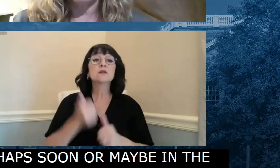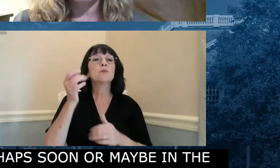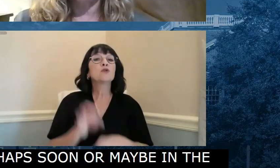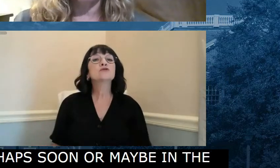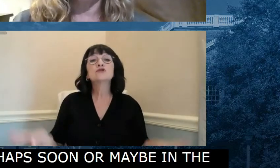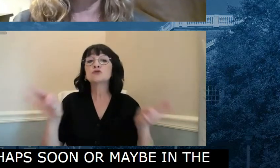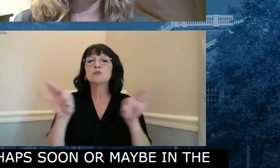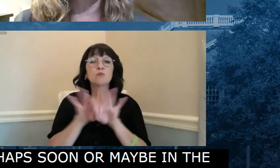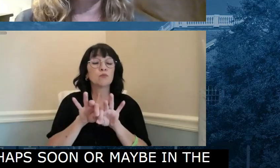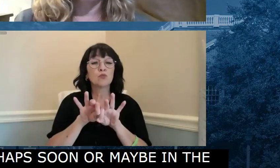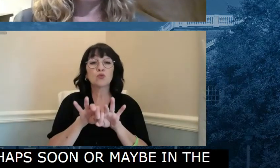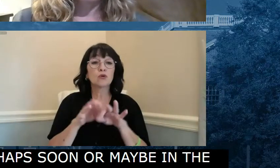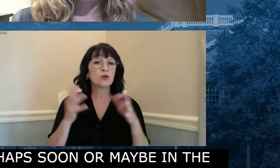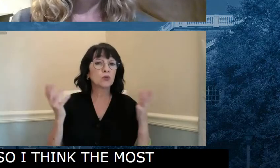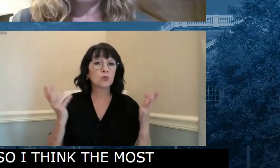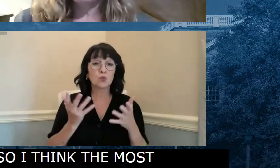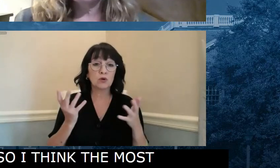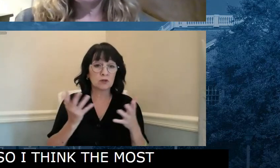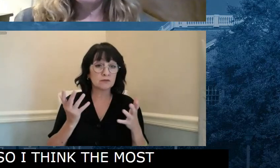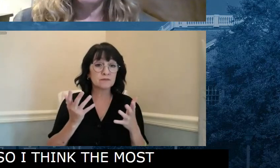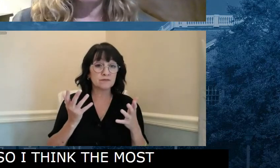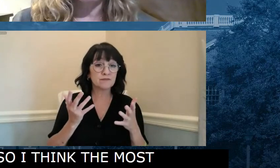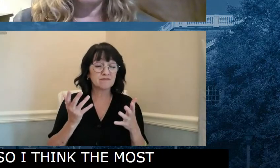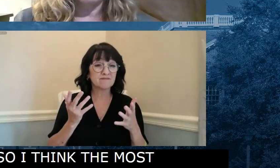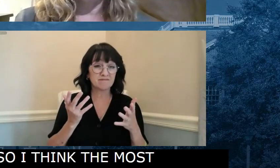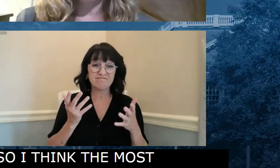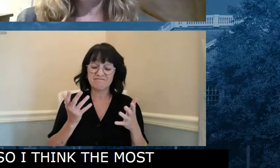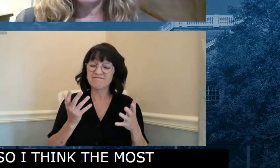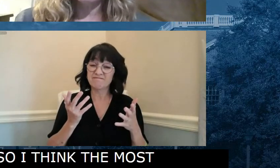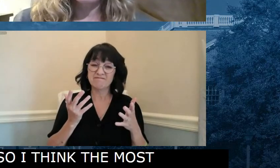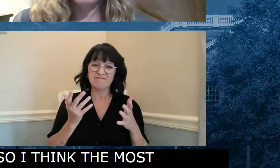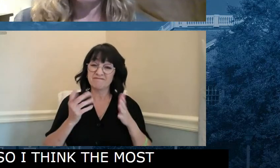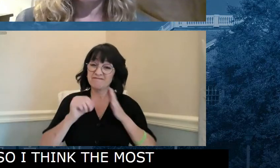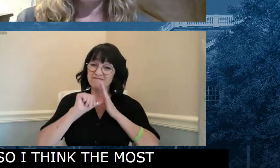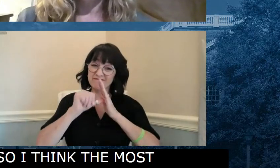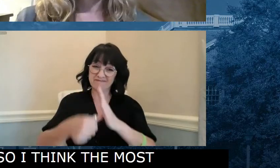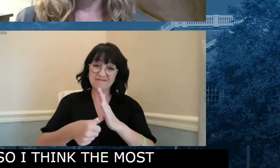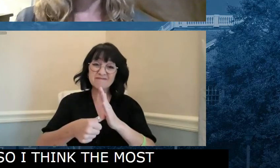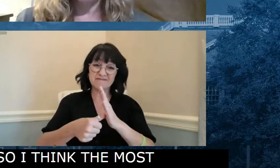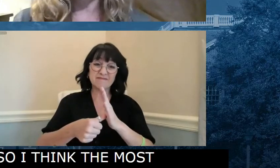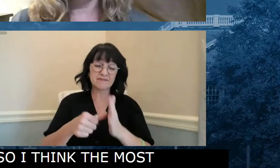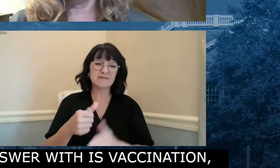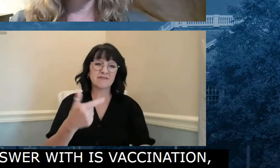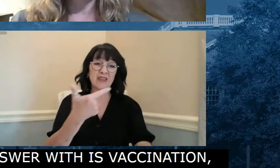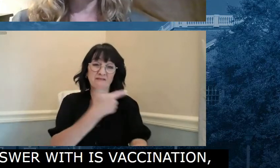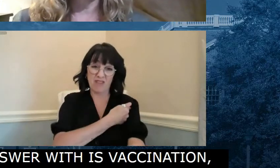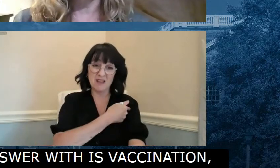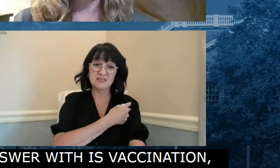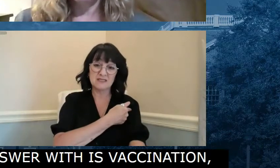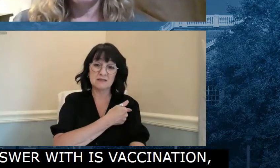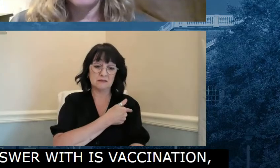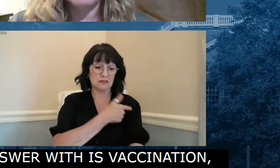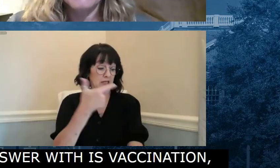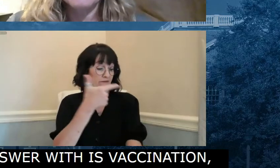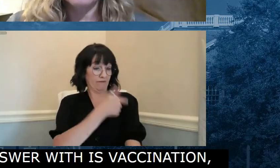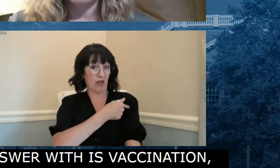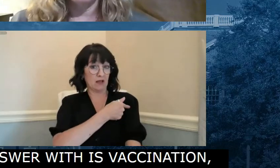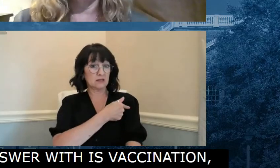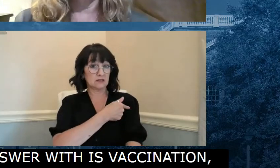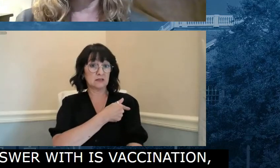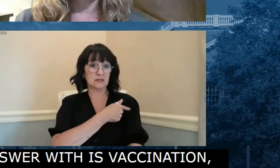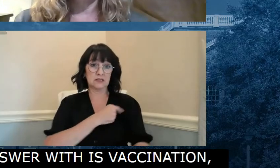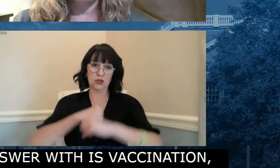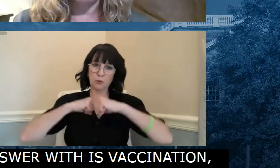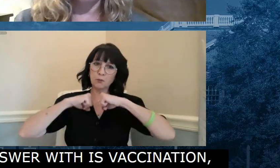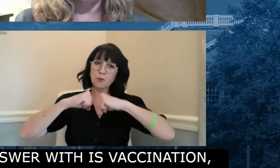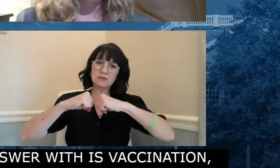this answer with is vaccination. These vaccines work against the Delta variant.